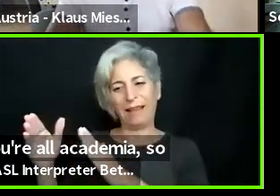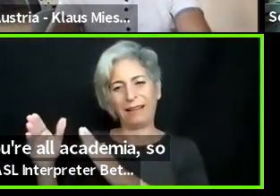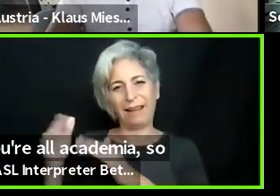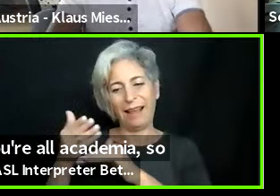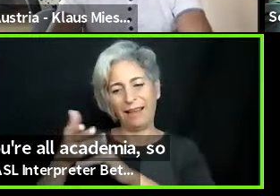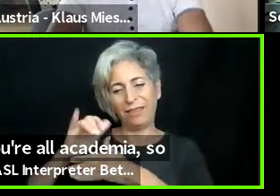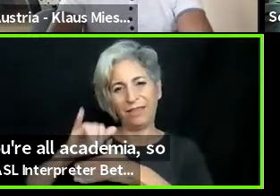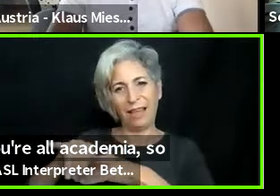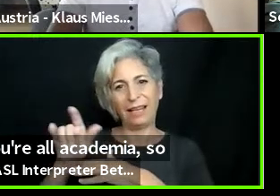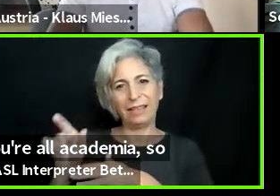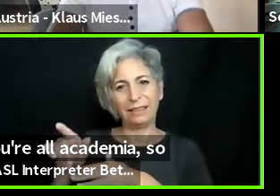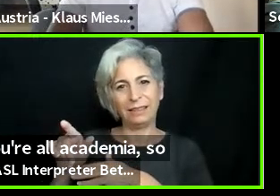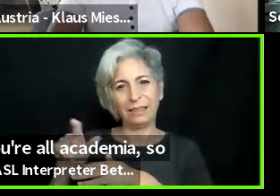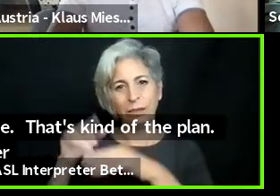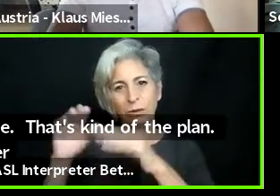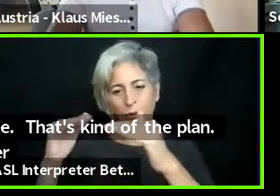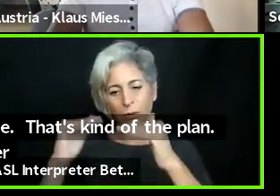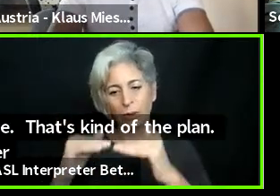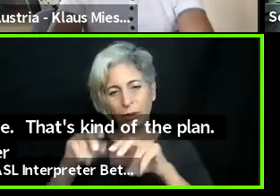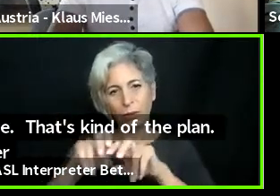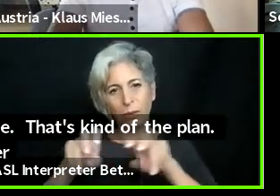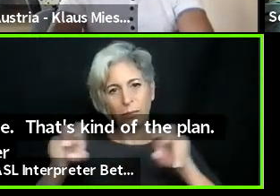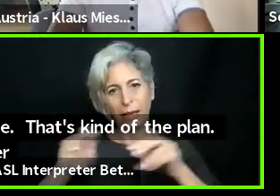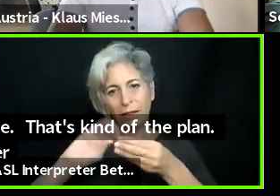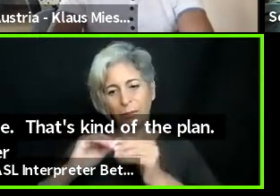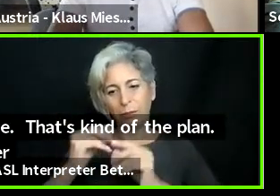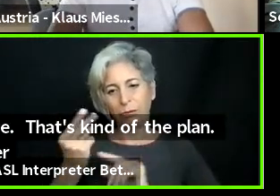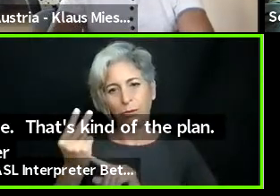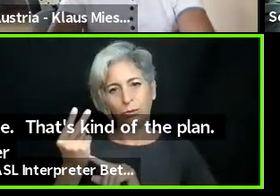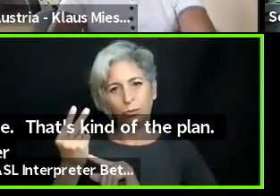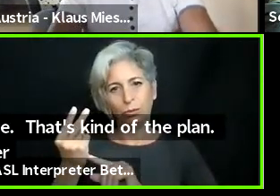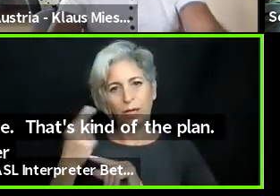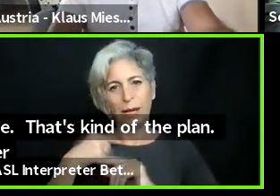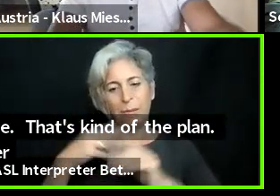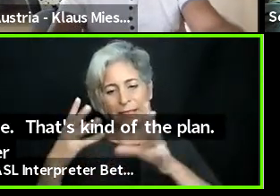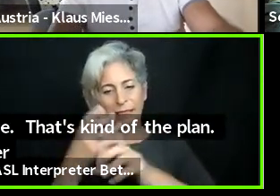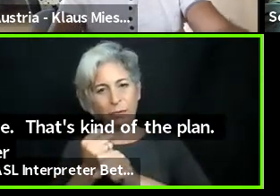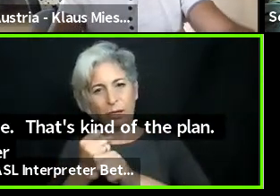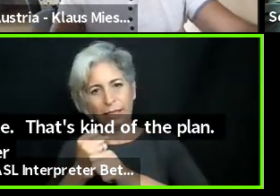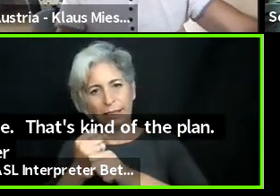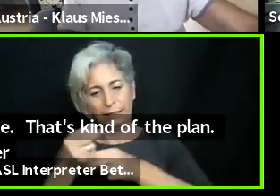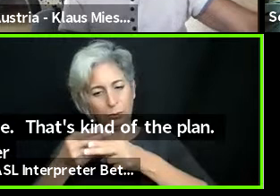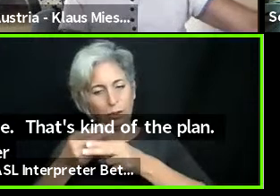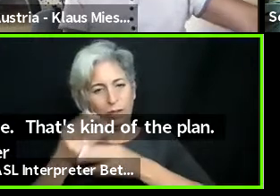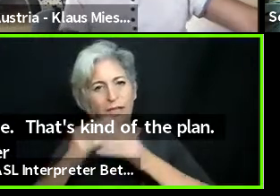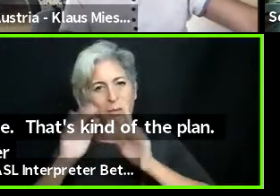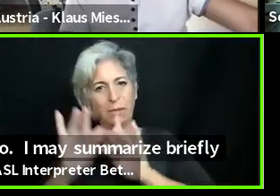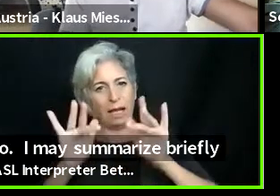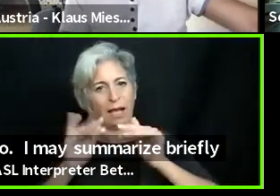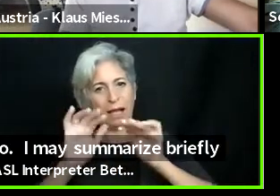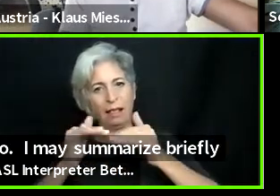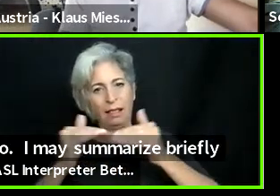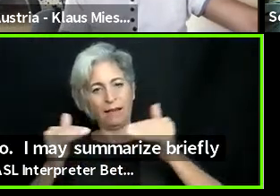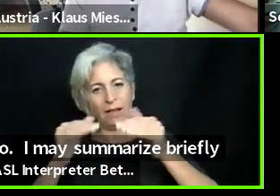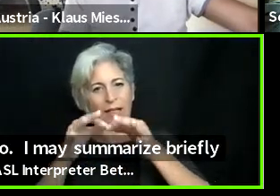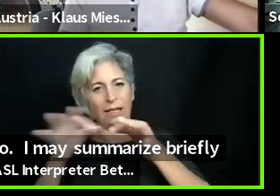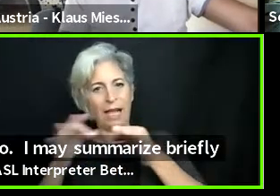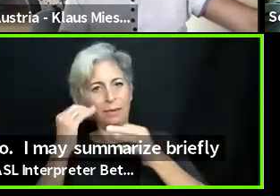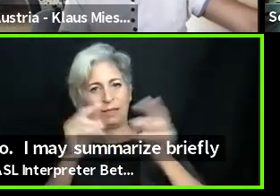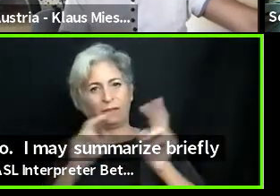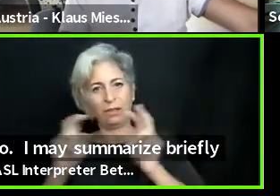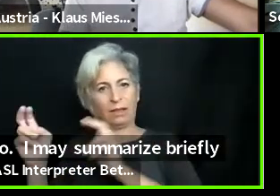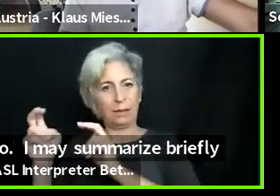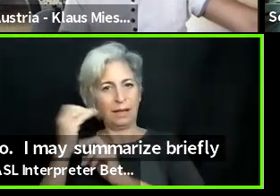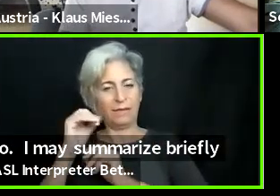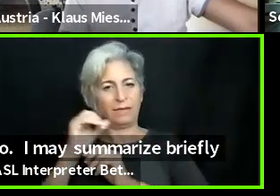After that, we'll move into panel two. I may summarize briefly some of the high-level comments if there's a theme.